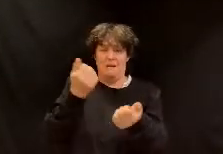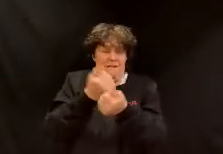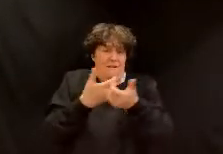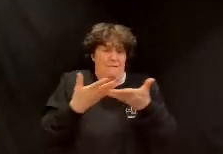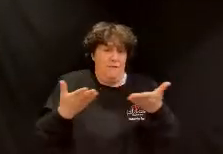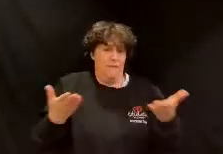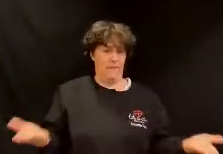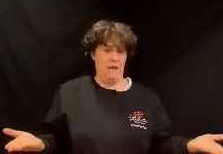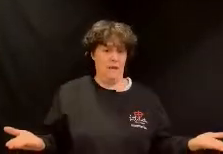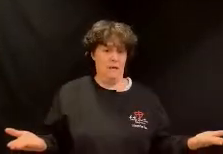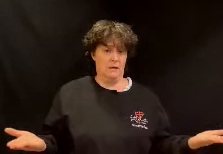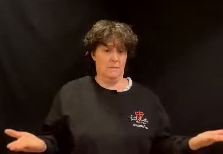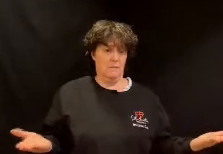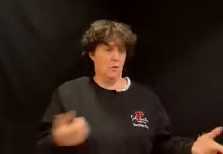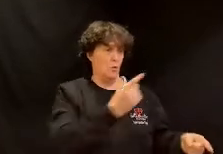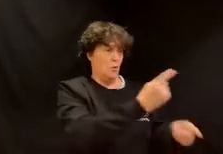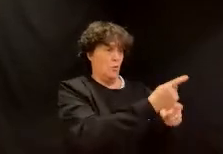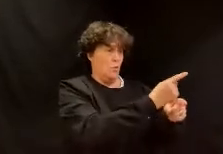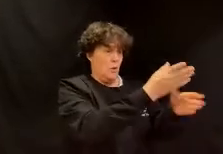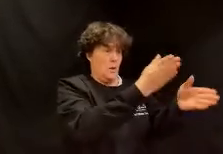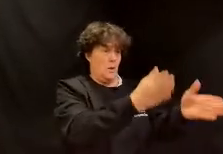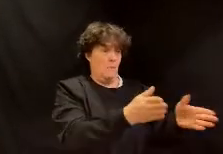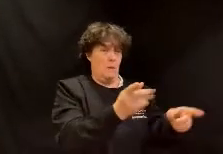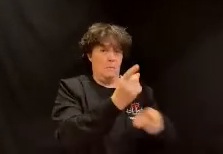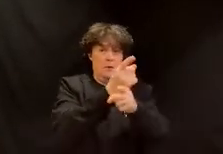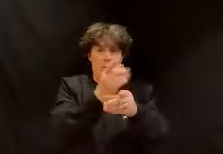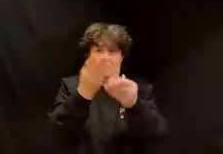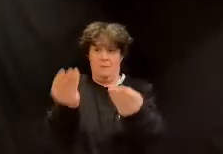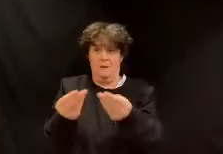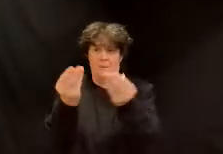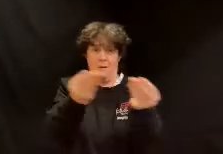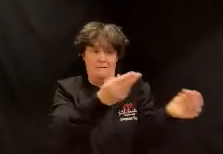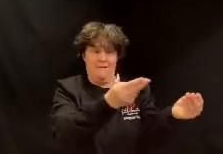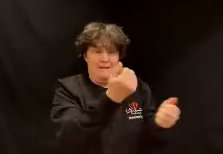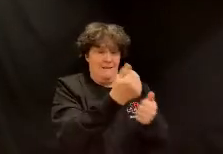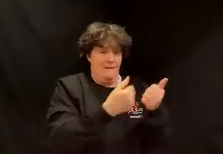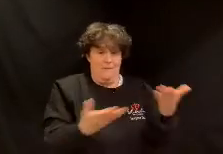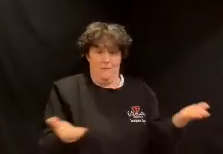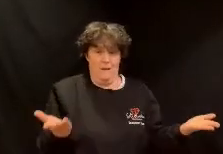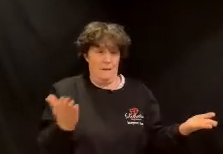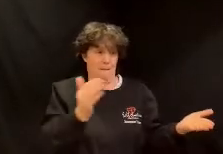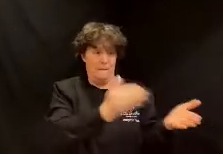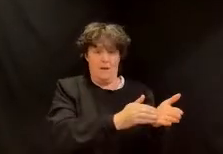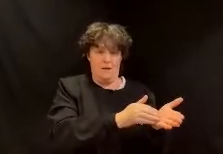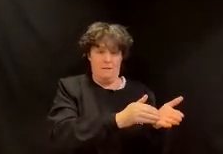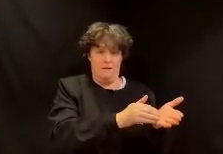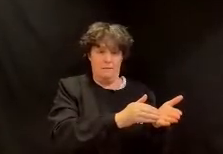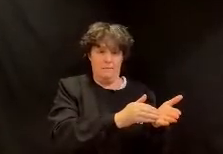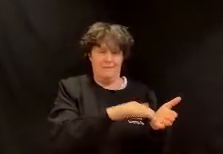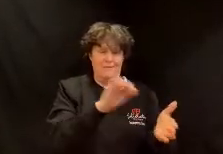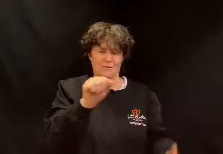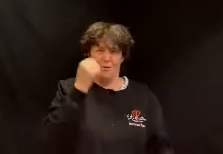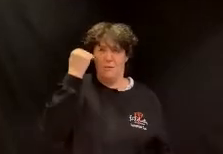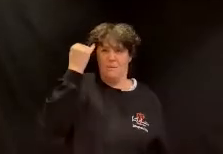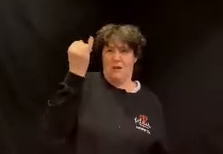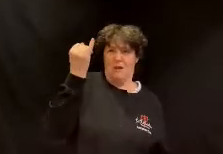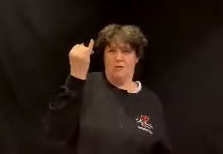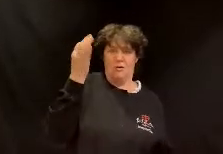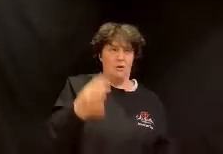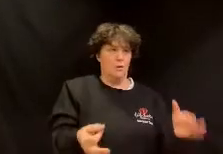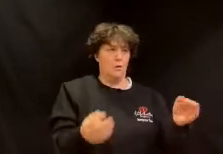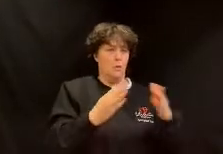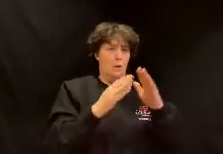returning everything back to its rightful owner. Could you imagine the courthouse?